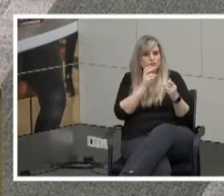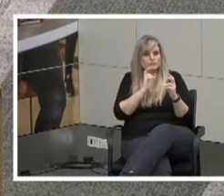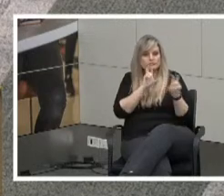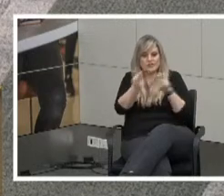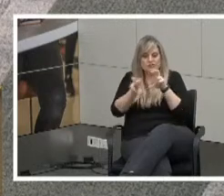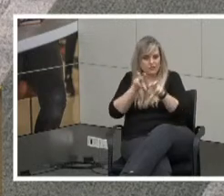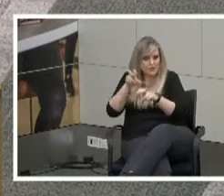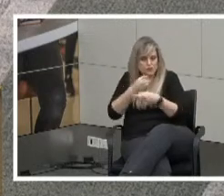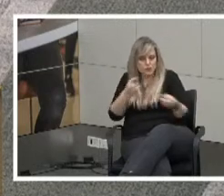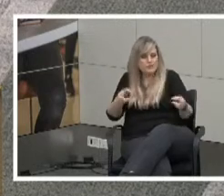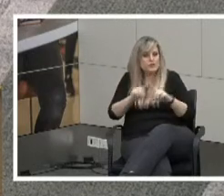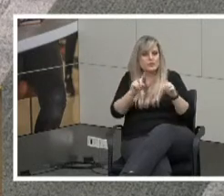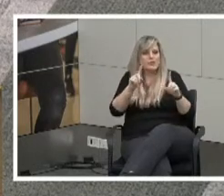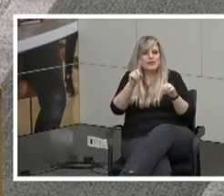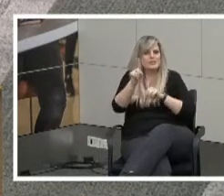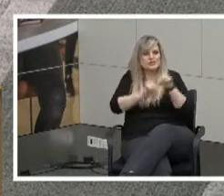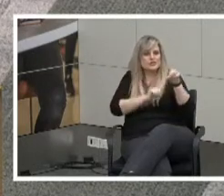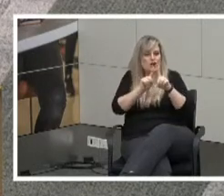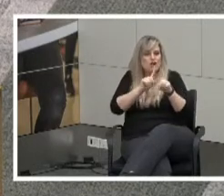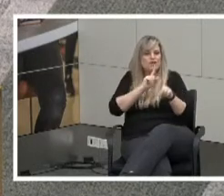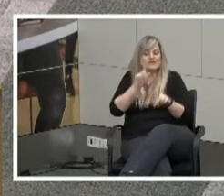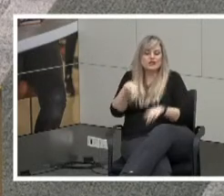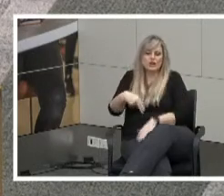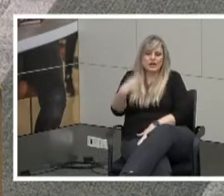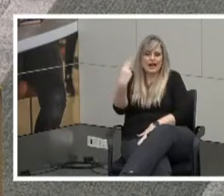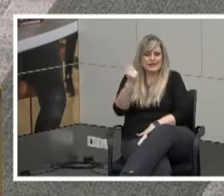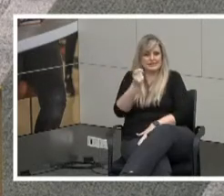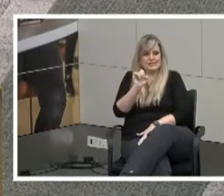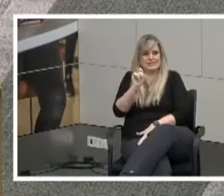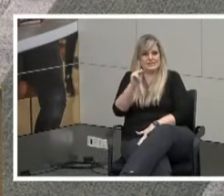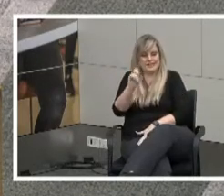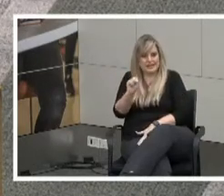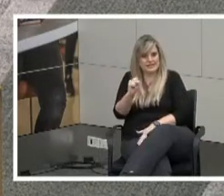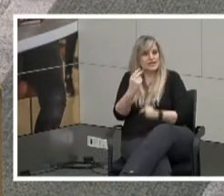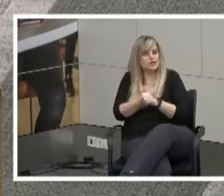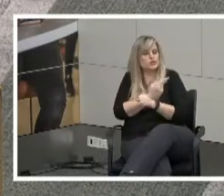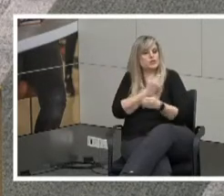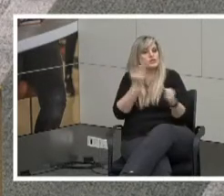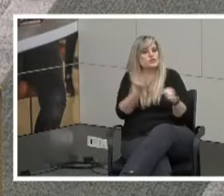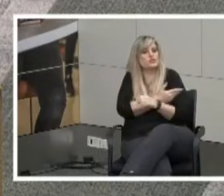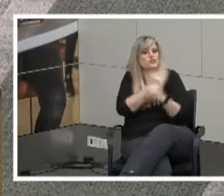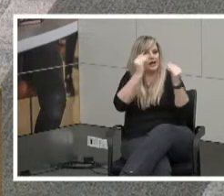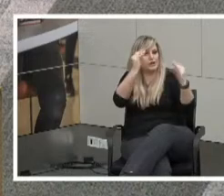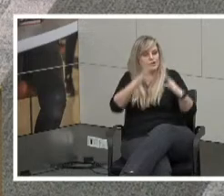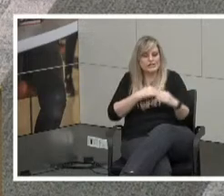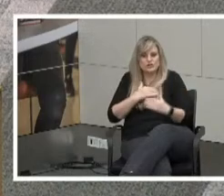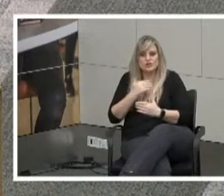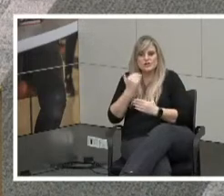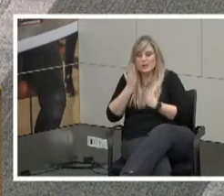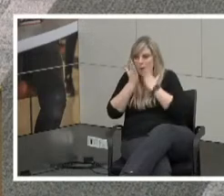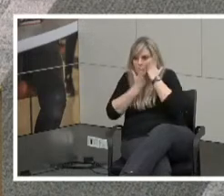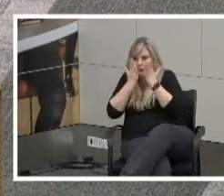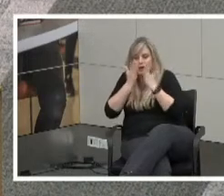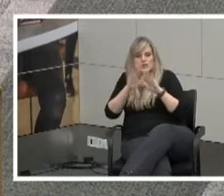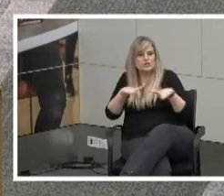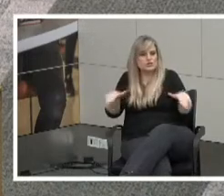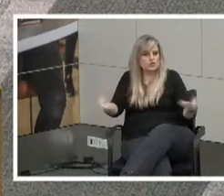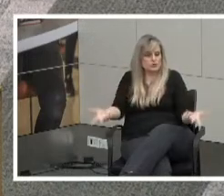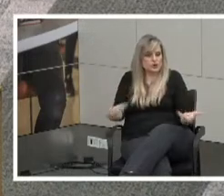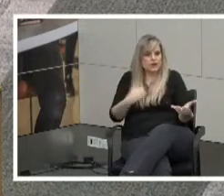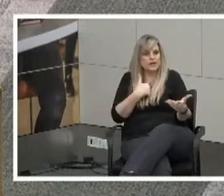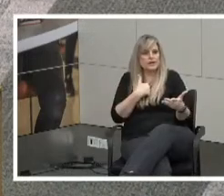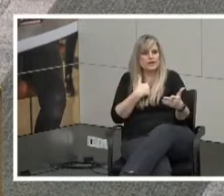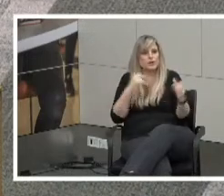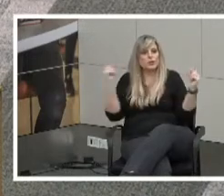for it but star is incredibly high stakes it is used to fire teachers shame children narrow the curriculum and take over